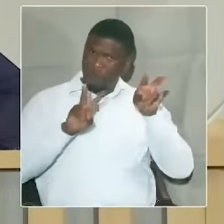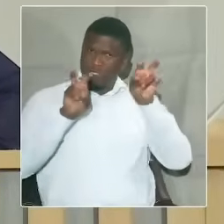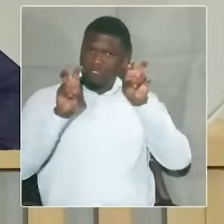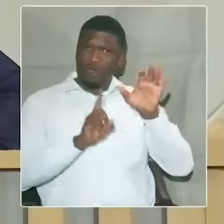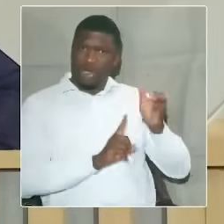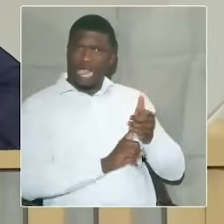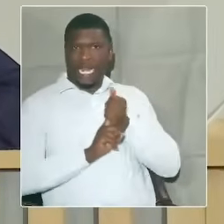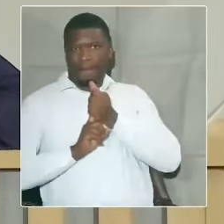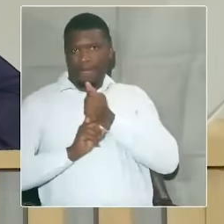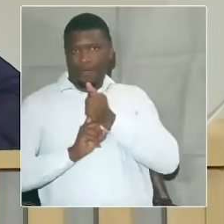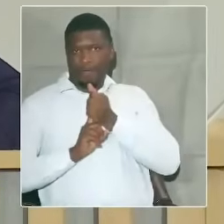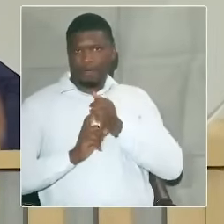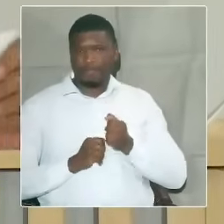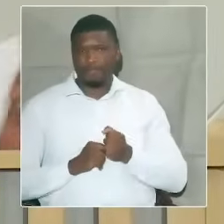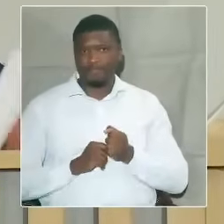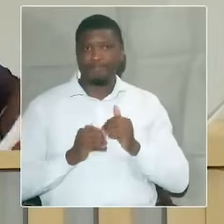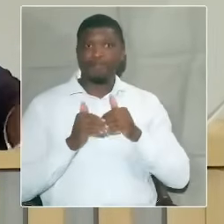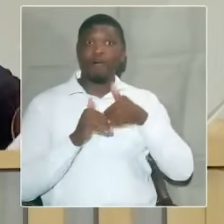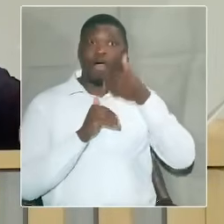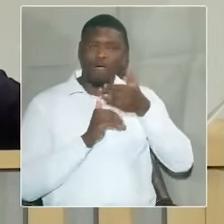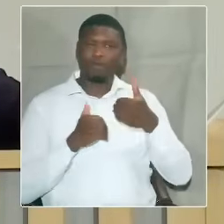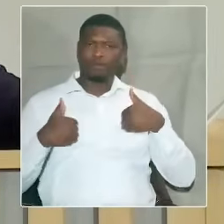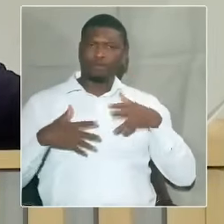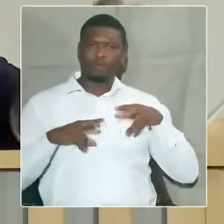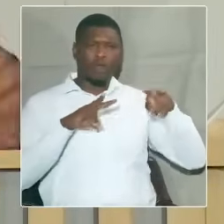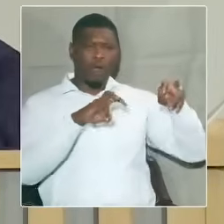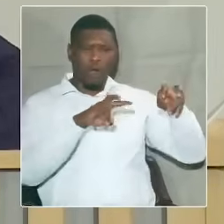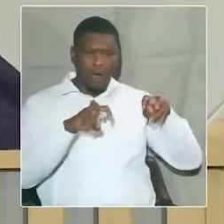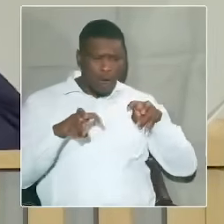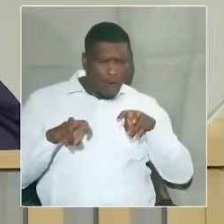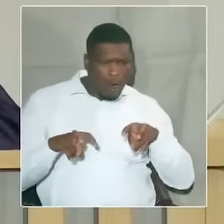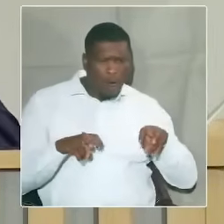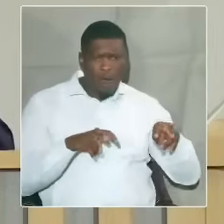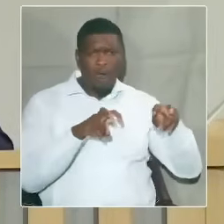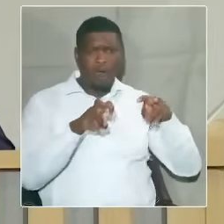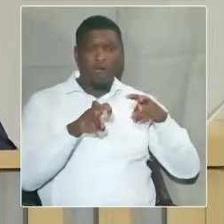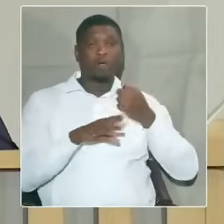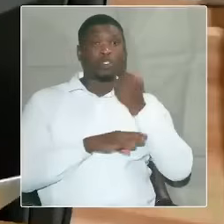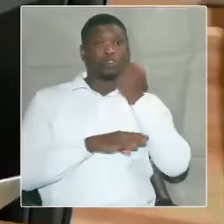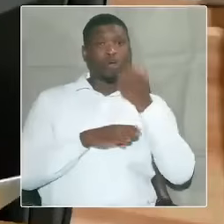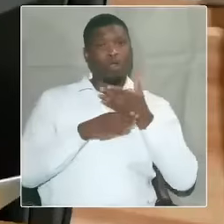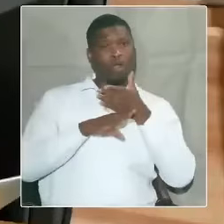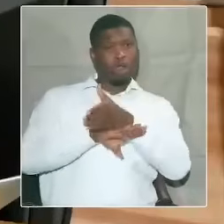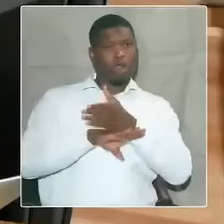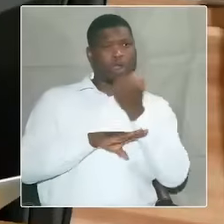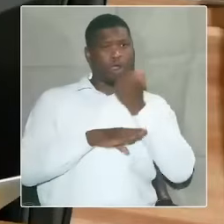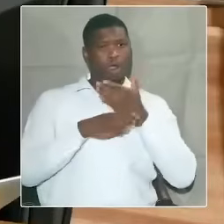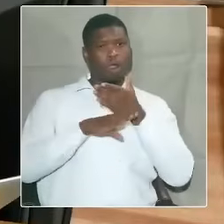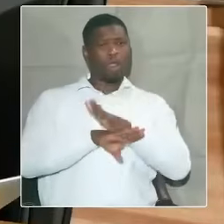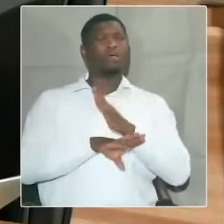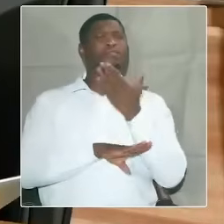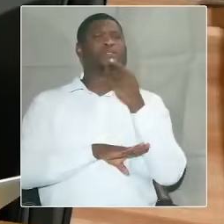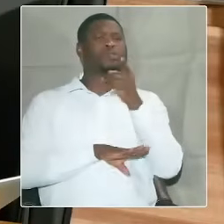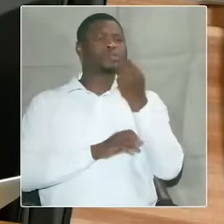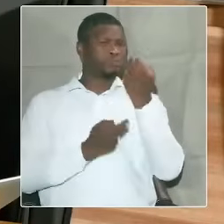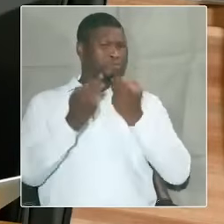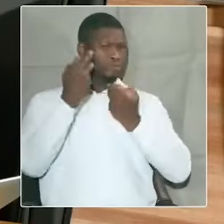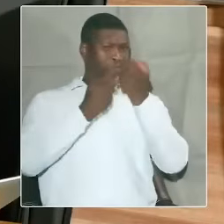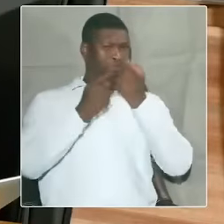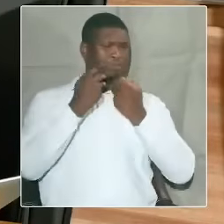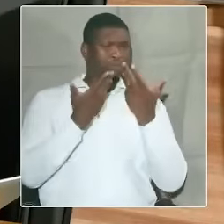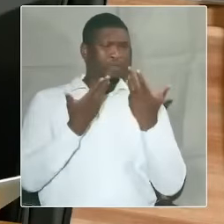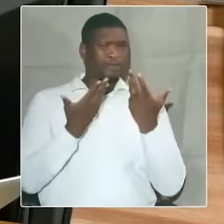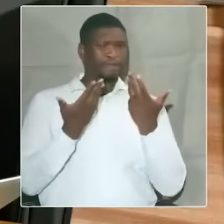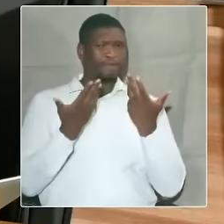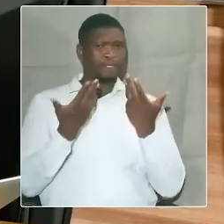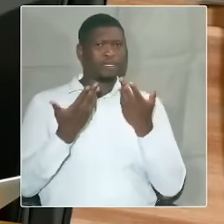investigation into this kidnapping. Through investigations, it was established. Sorry, can I